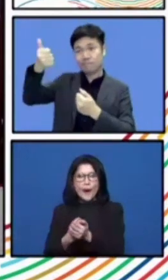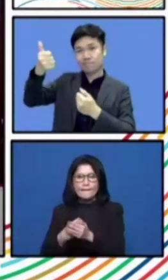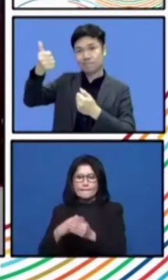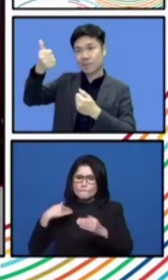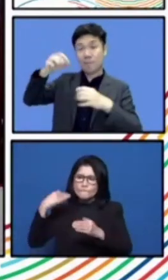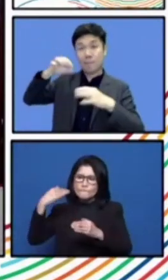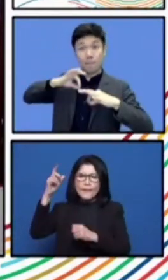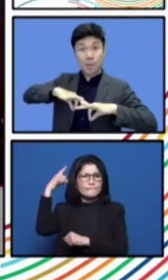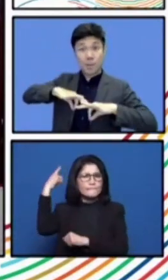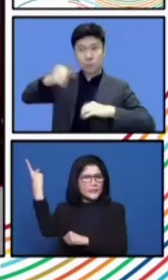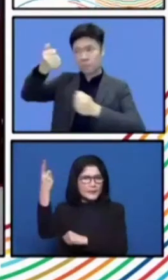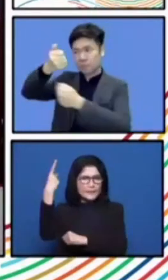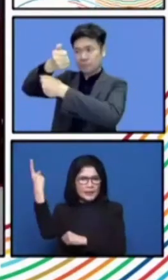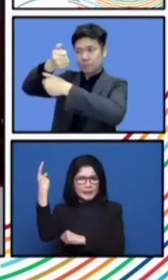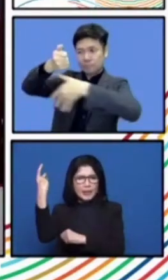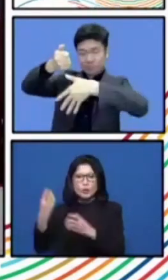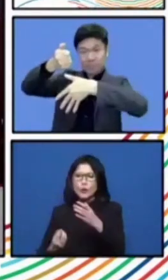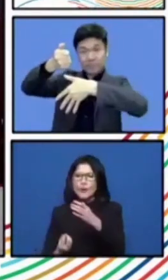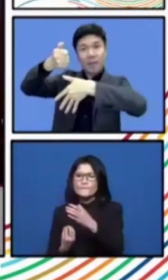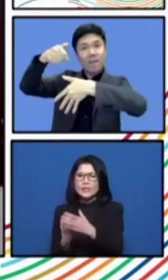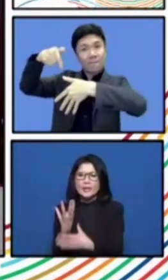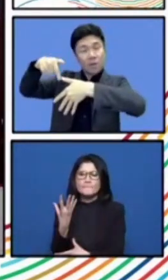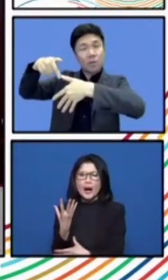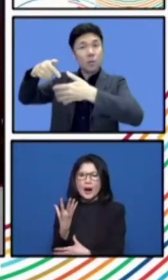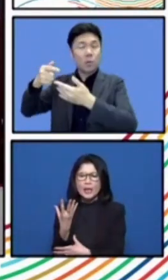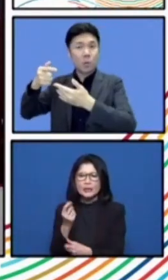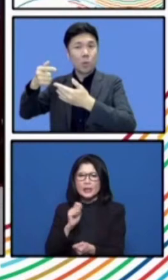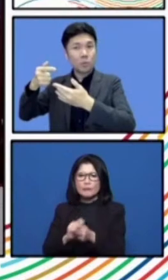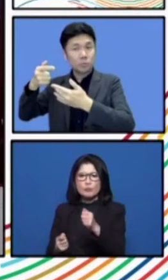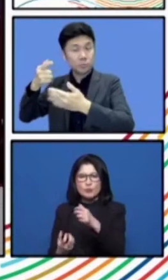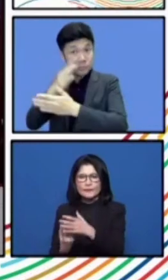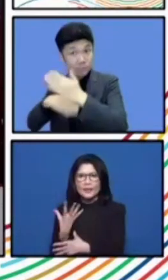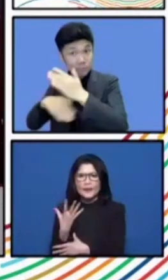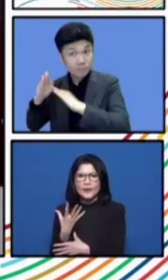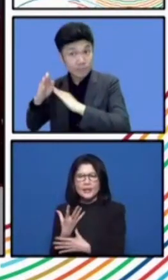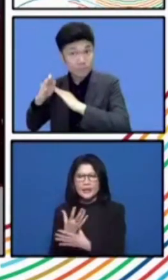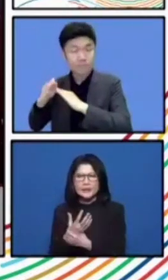consists of major functional government departments